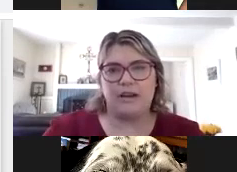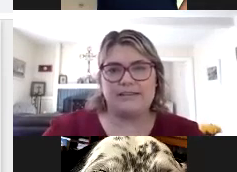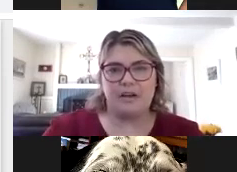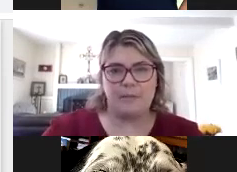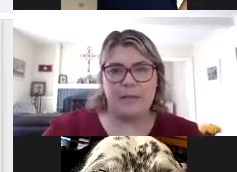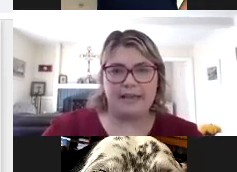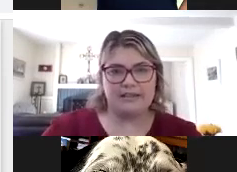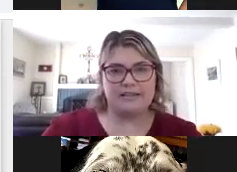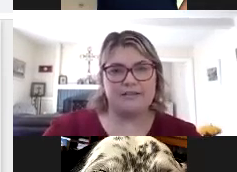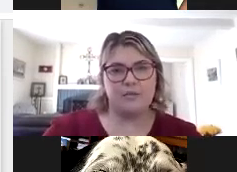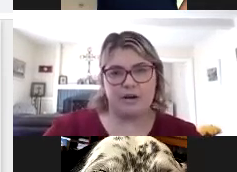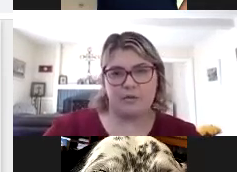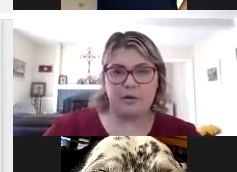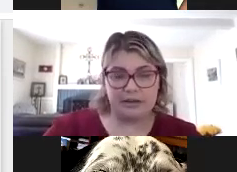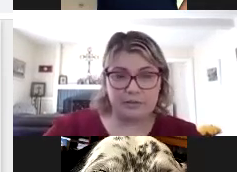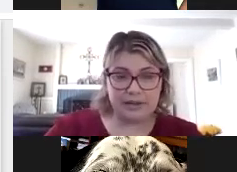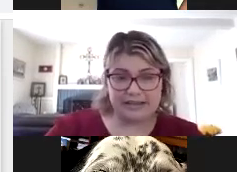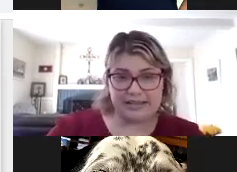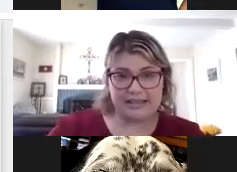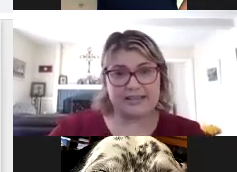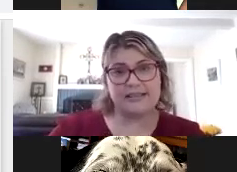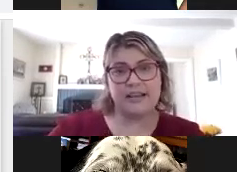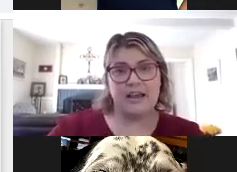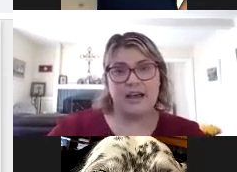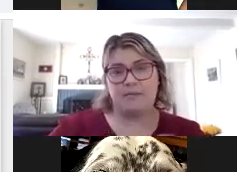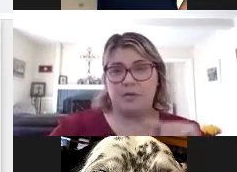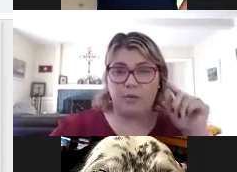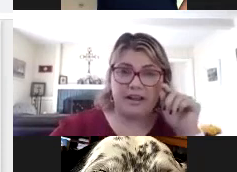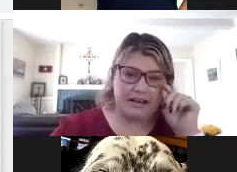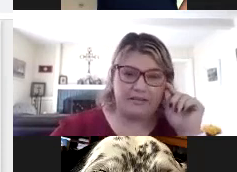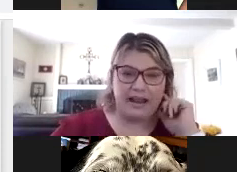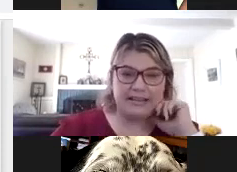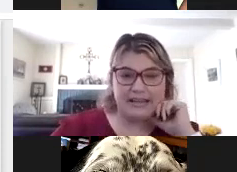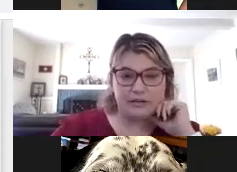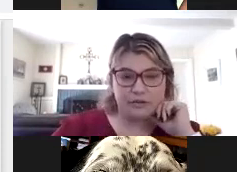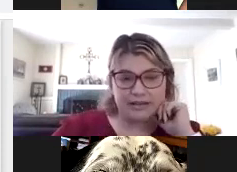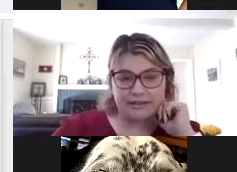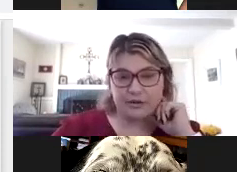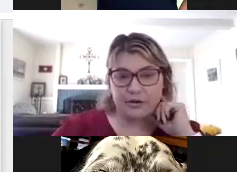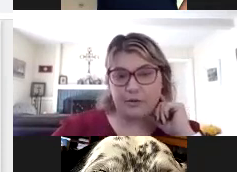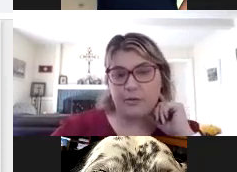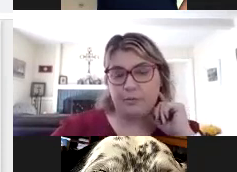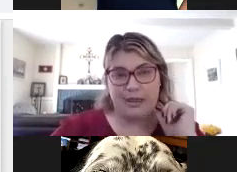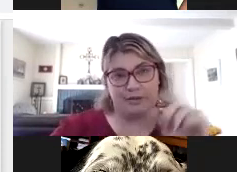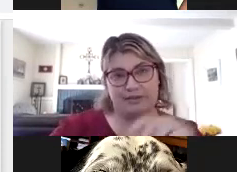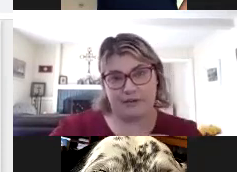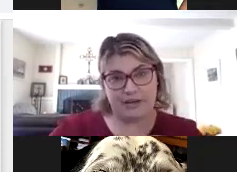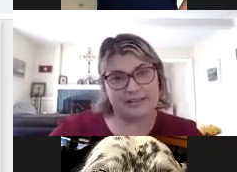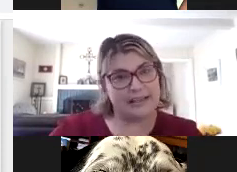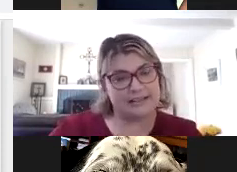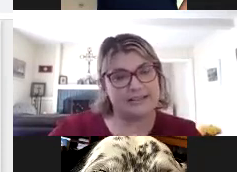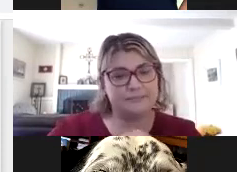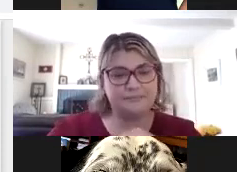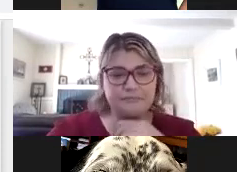out what's on the ballot, where your polling place is, what kind of ID you need to go be able to vote